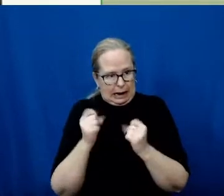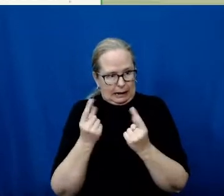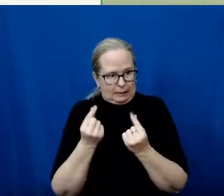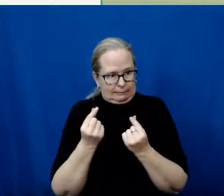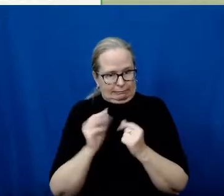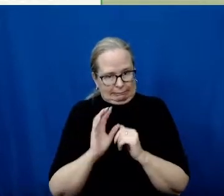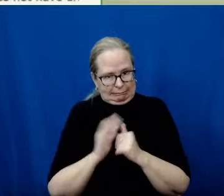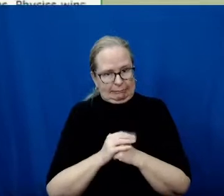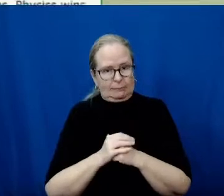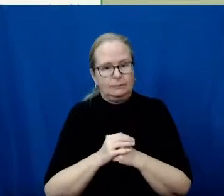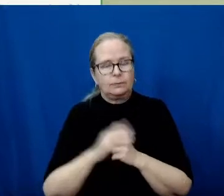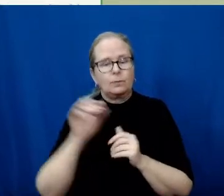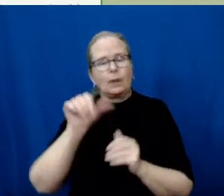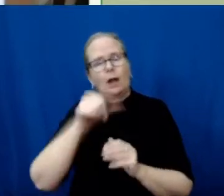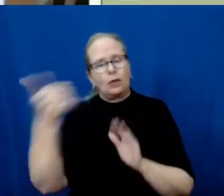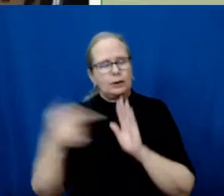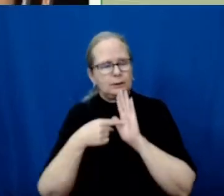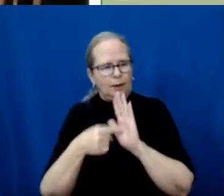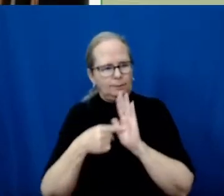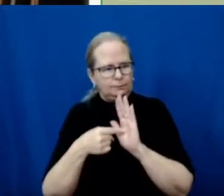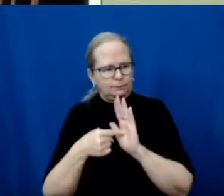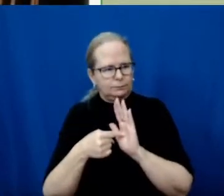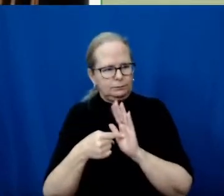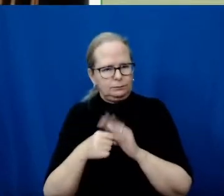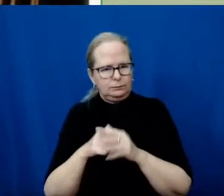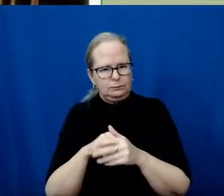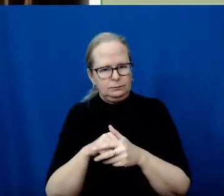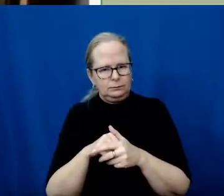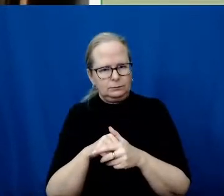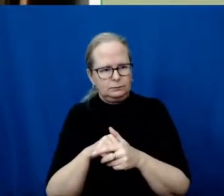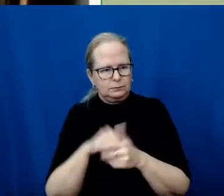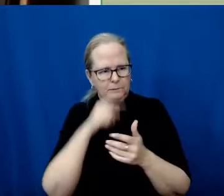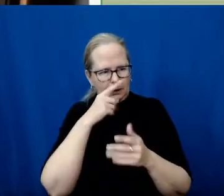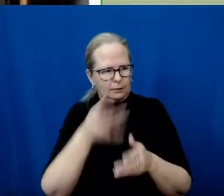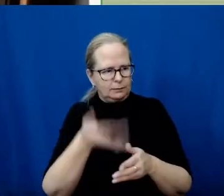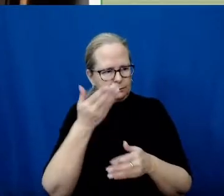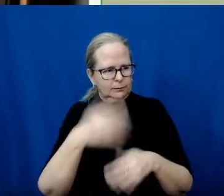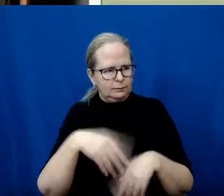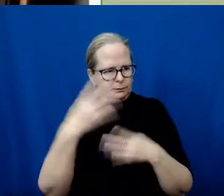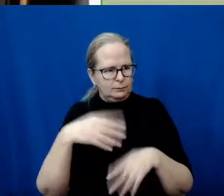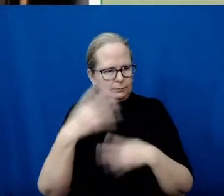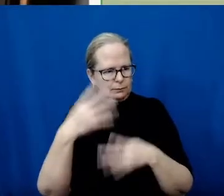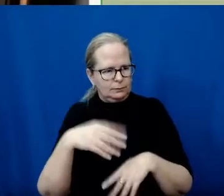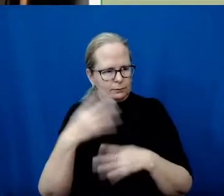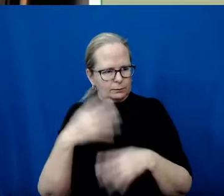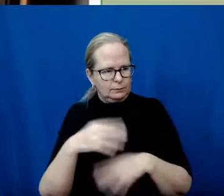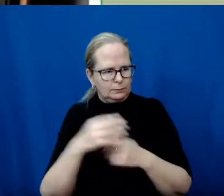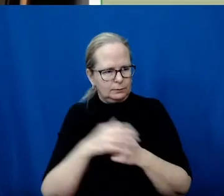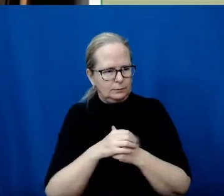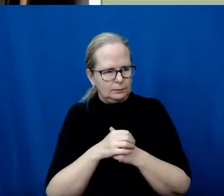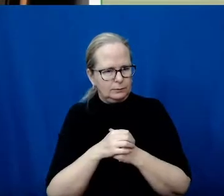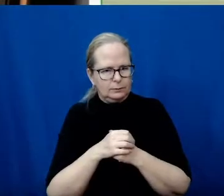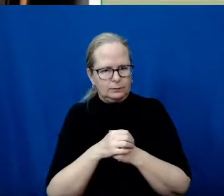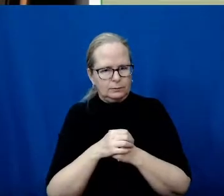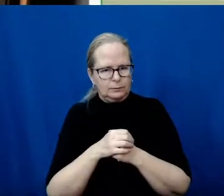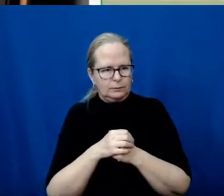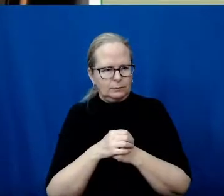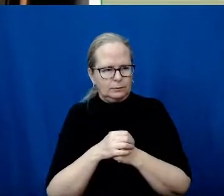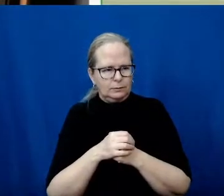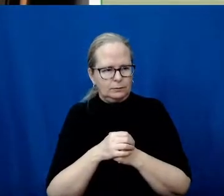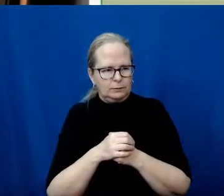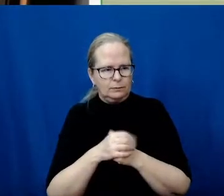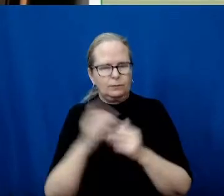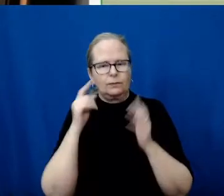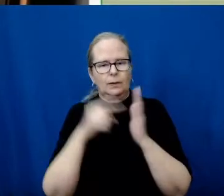scrolling up. We're down. These are just some examples of other ones. This is in my office. You can see the filter that's up